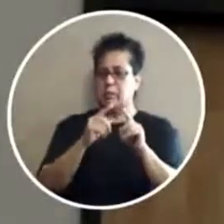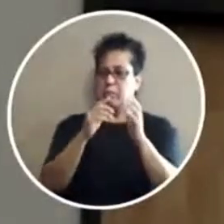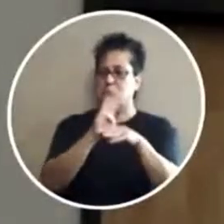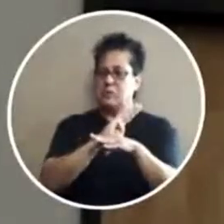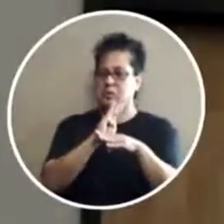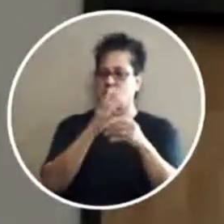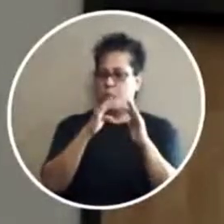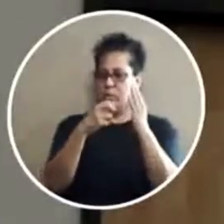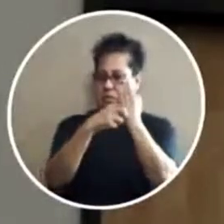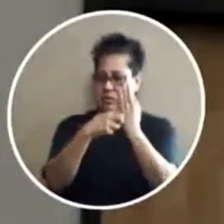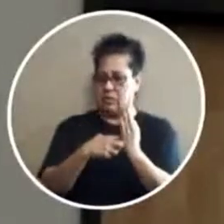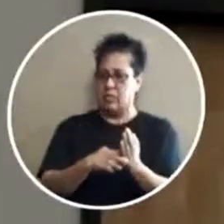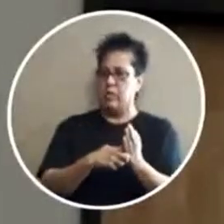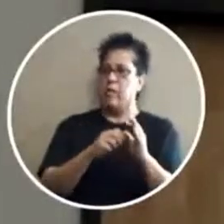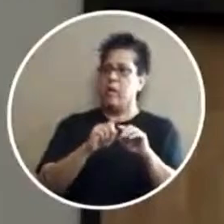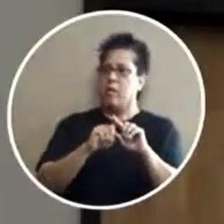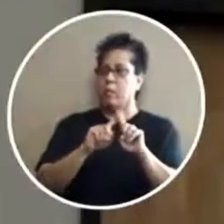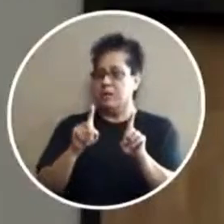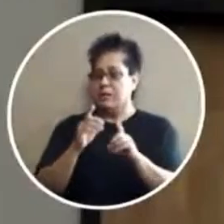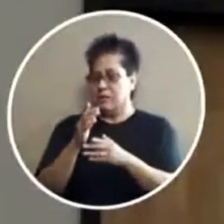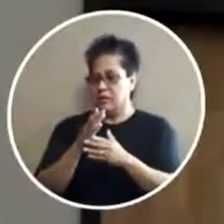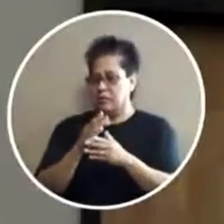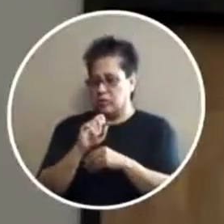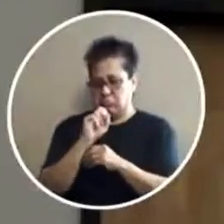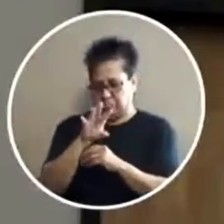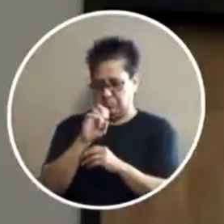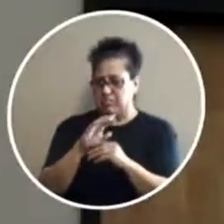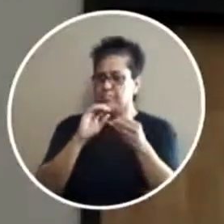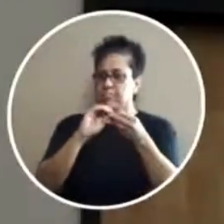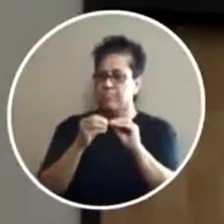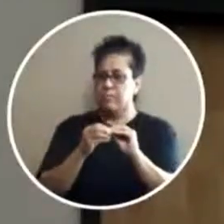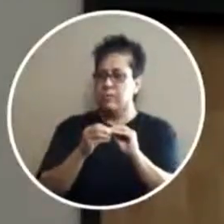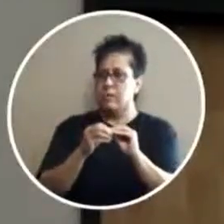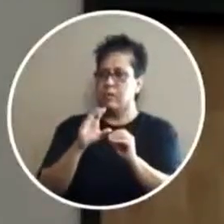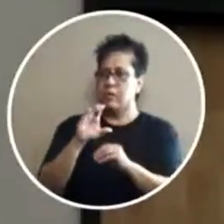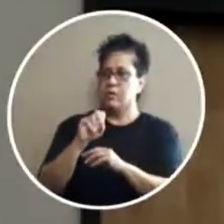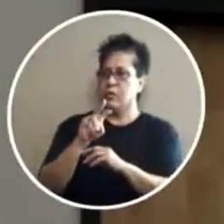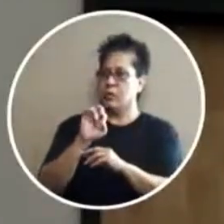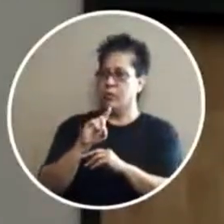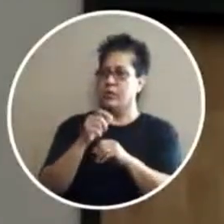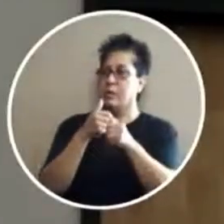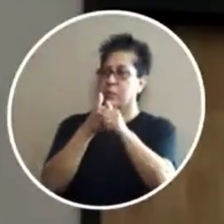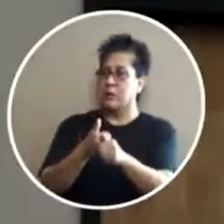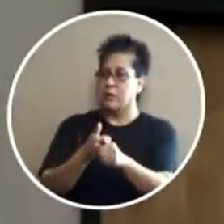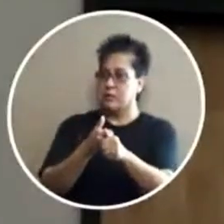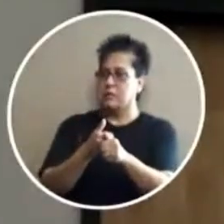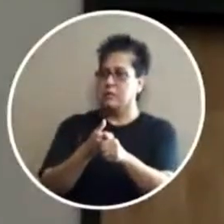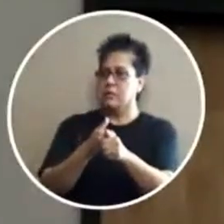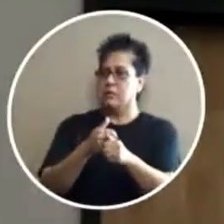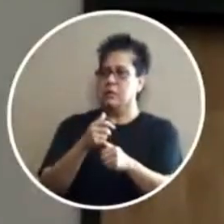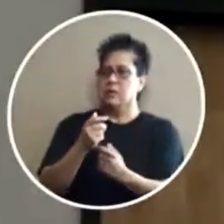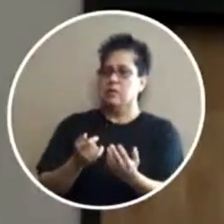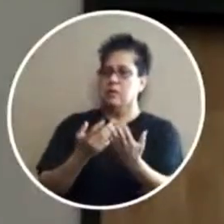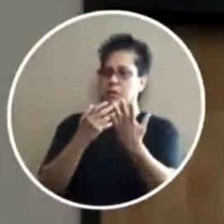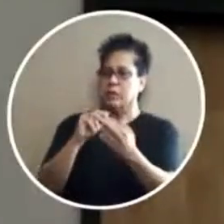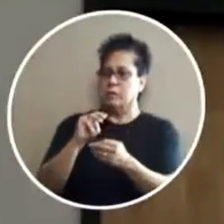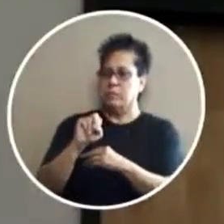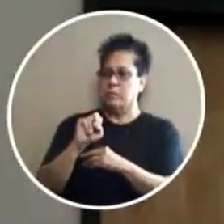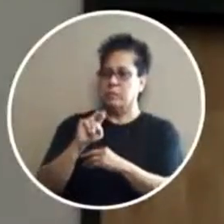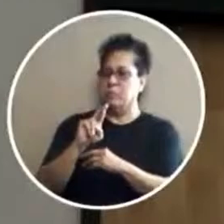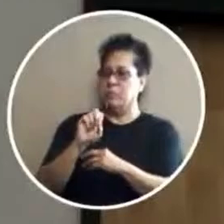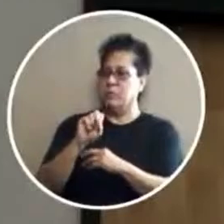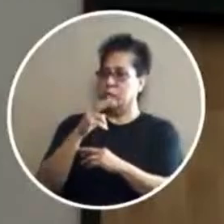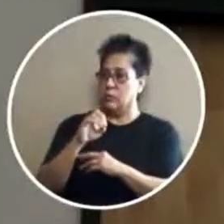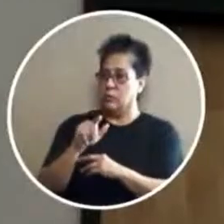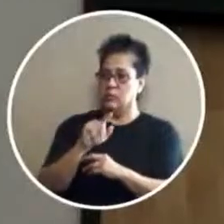cited. But just some high-level numbers, our COVID compliance task force from the Fire Marshal's Office and Health Department,